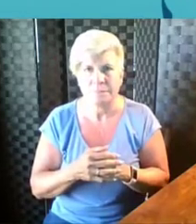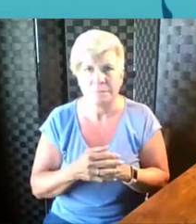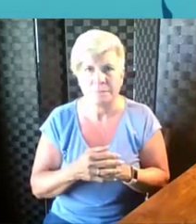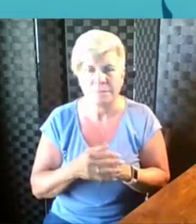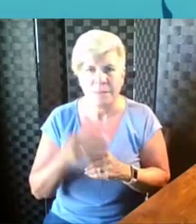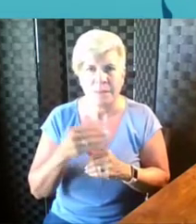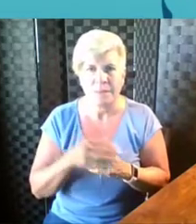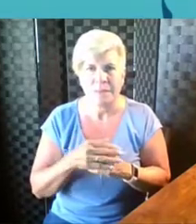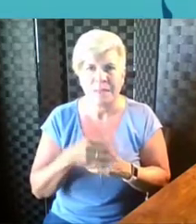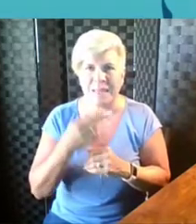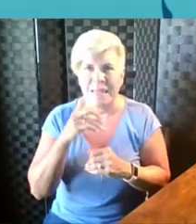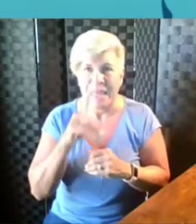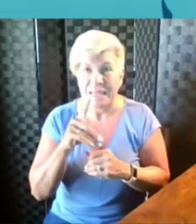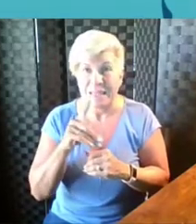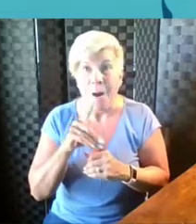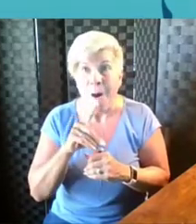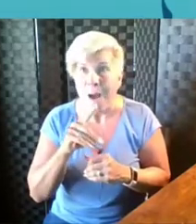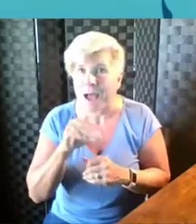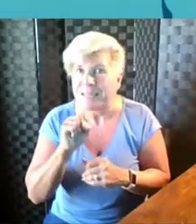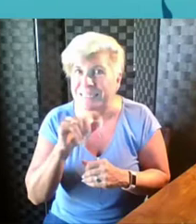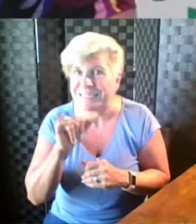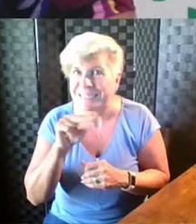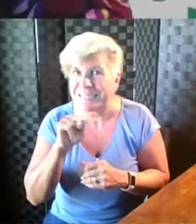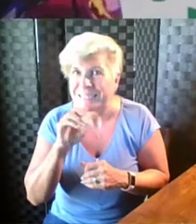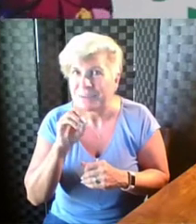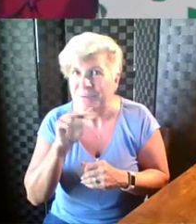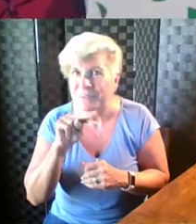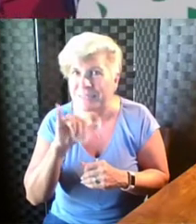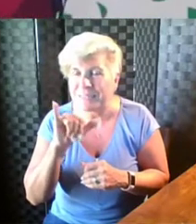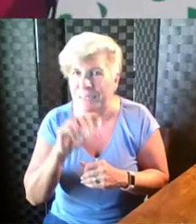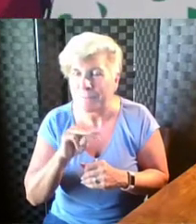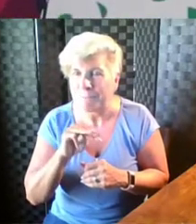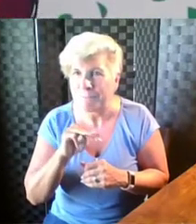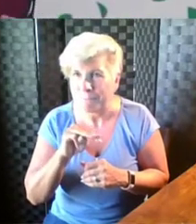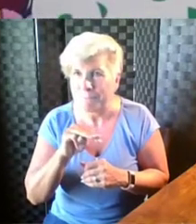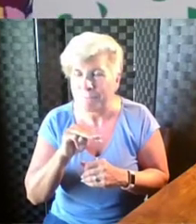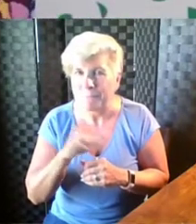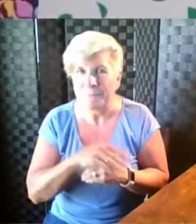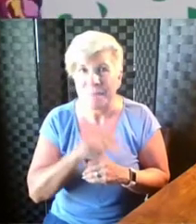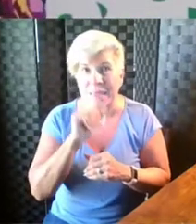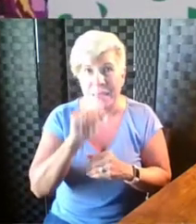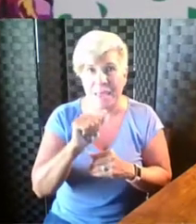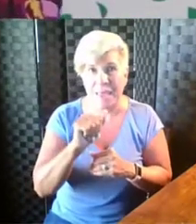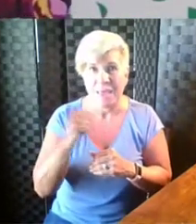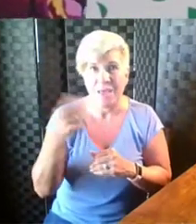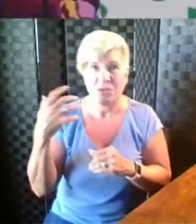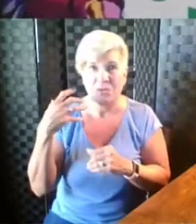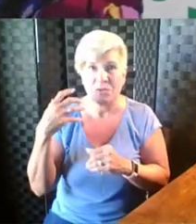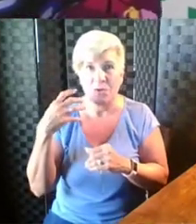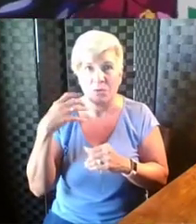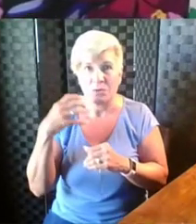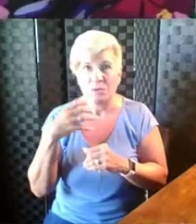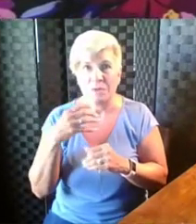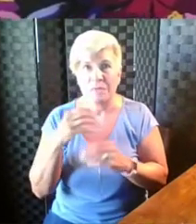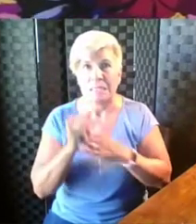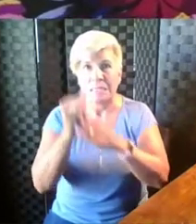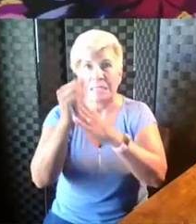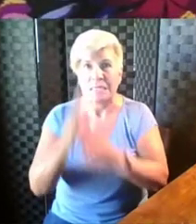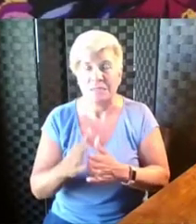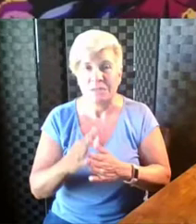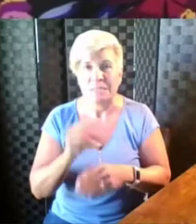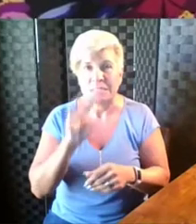asking you for a synonym. Remember our word work? A, coach. B,